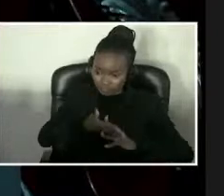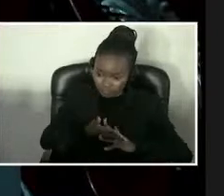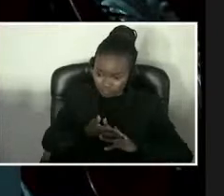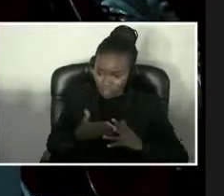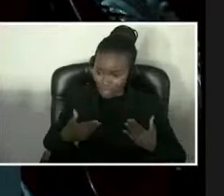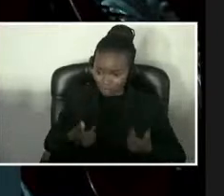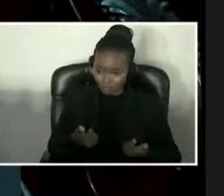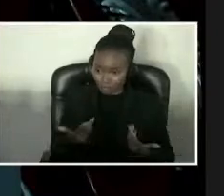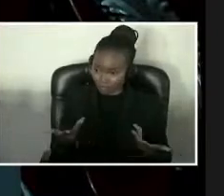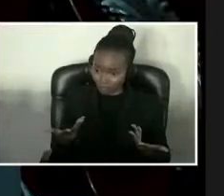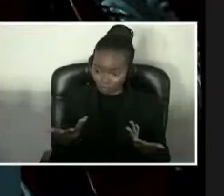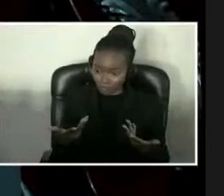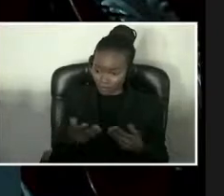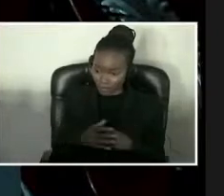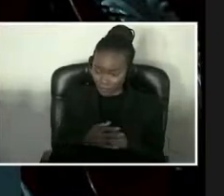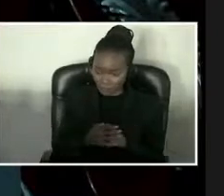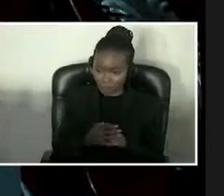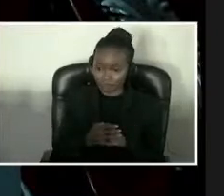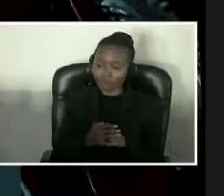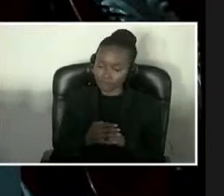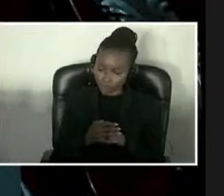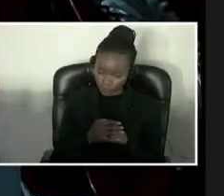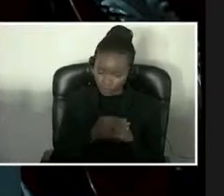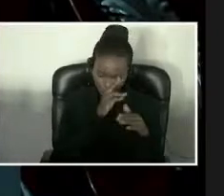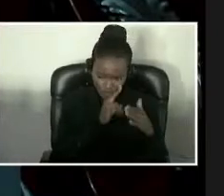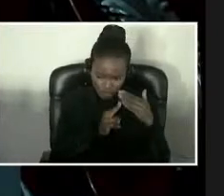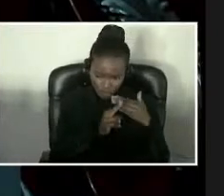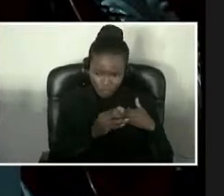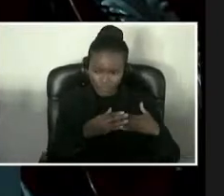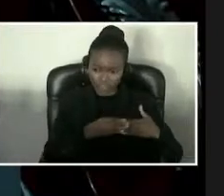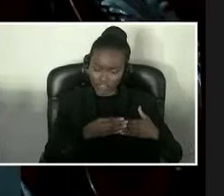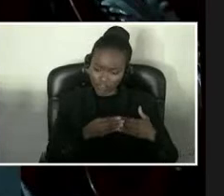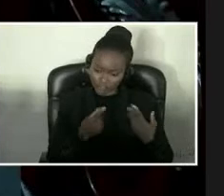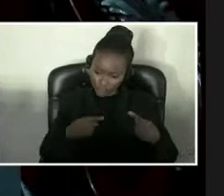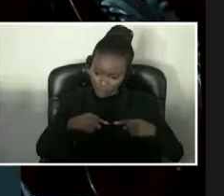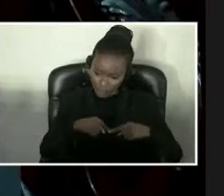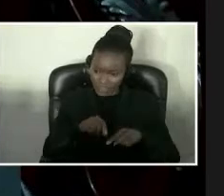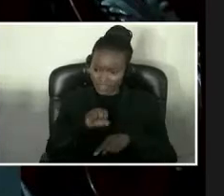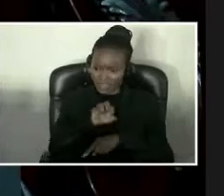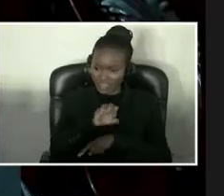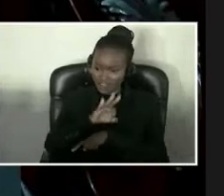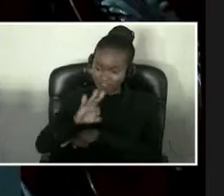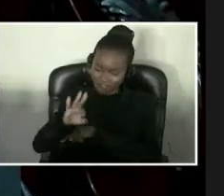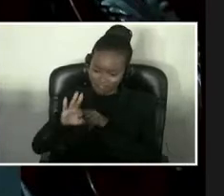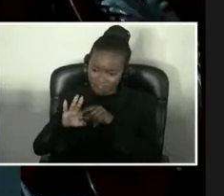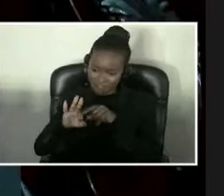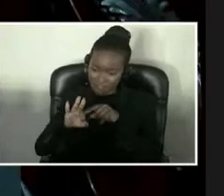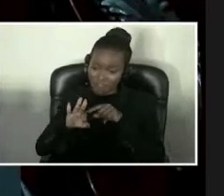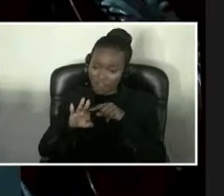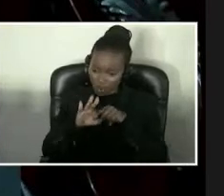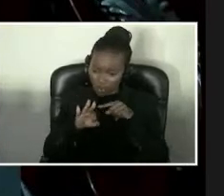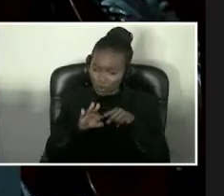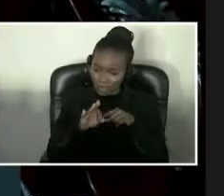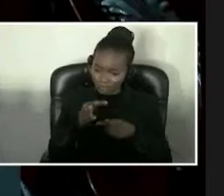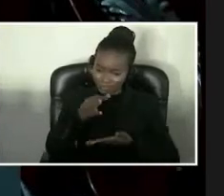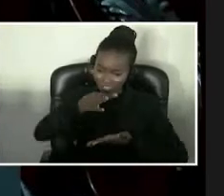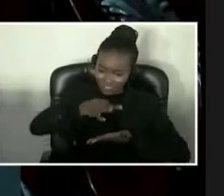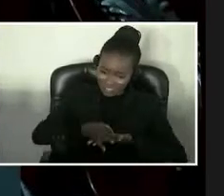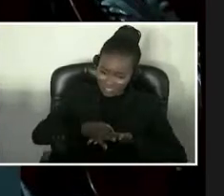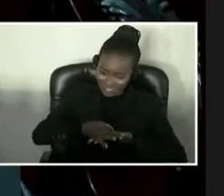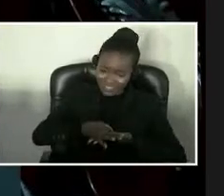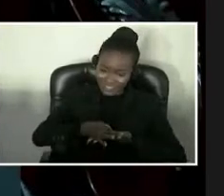everywhere honorable hr person as the eff we have put practical and implement